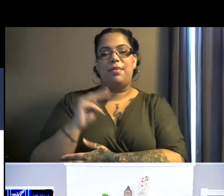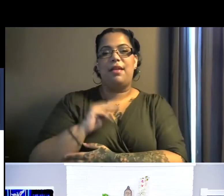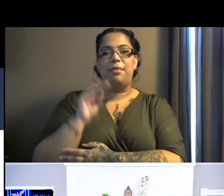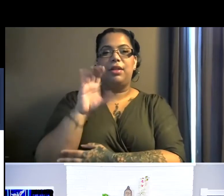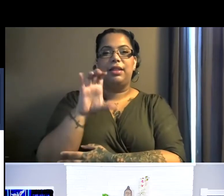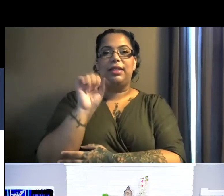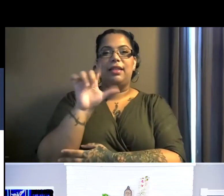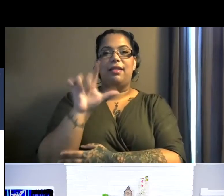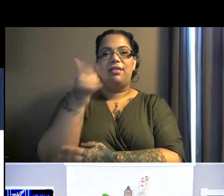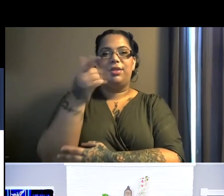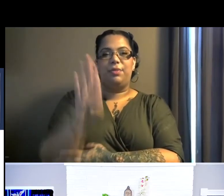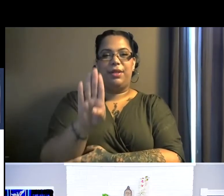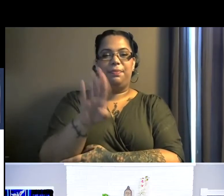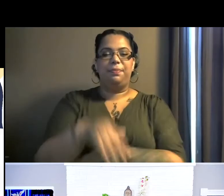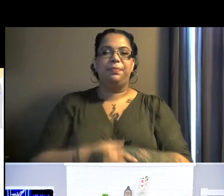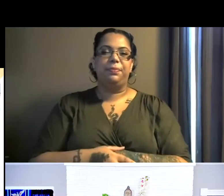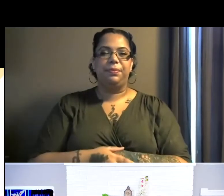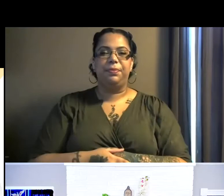CSLGB.